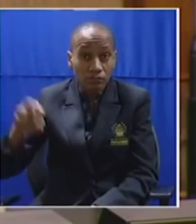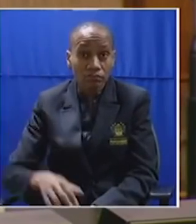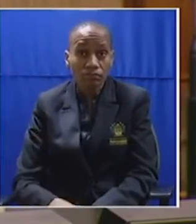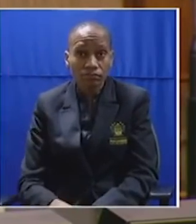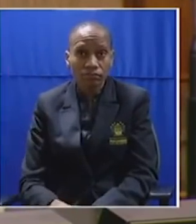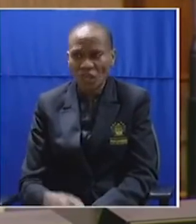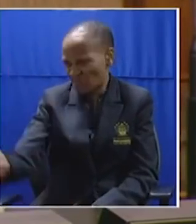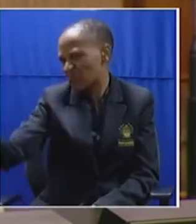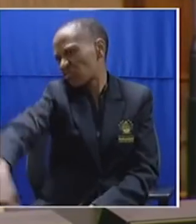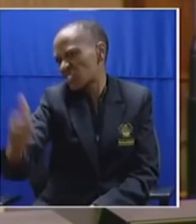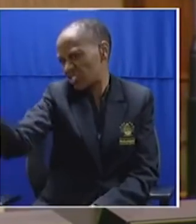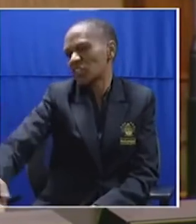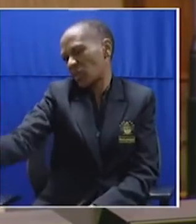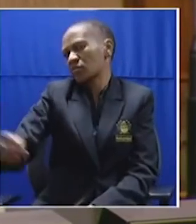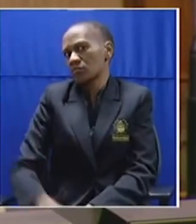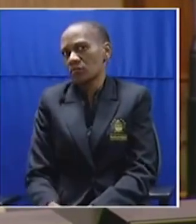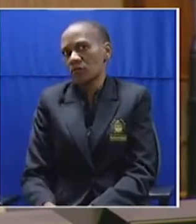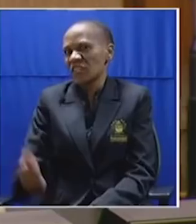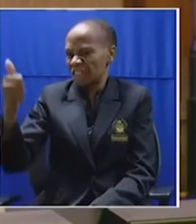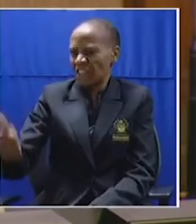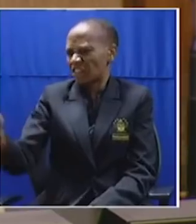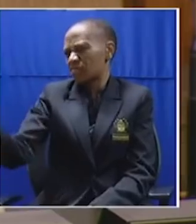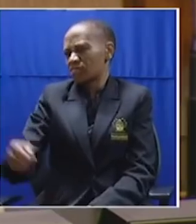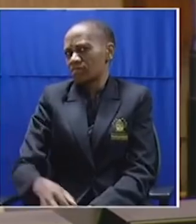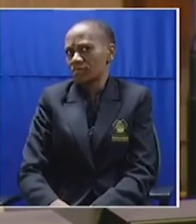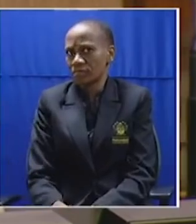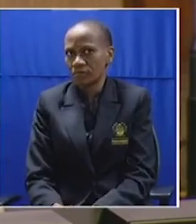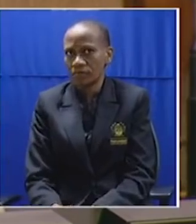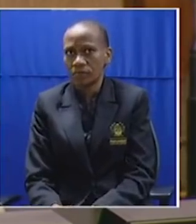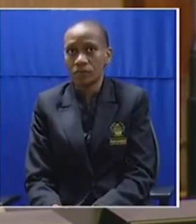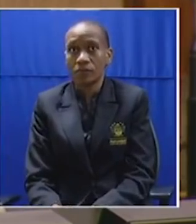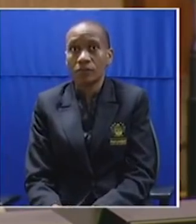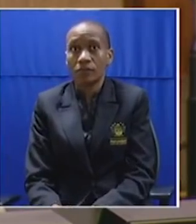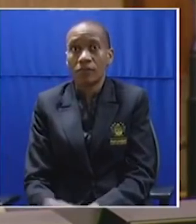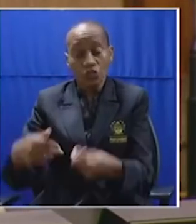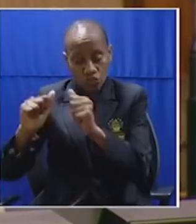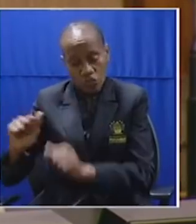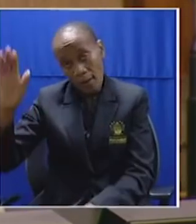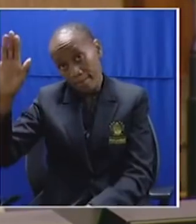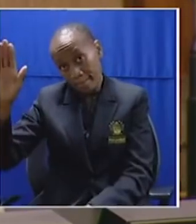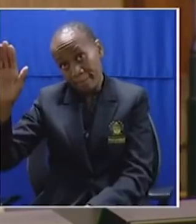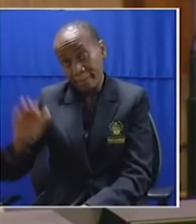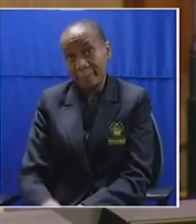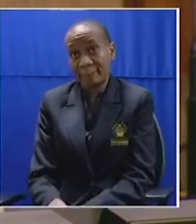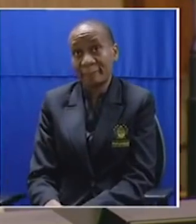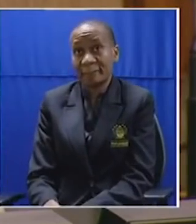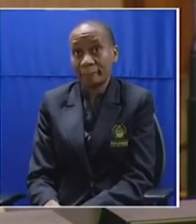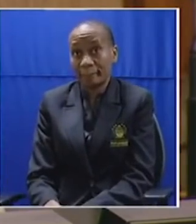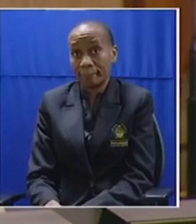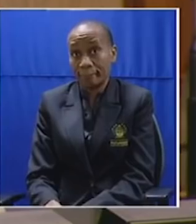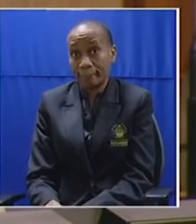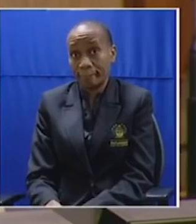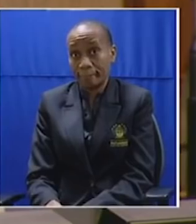your point of order? Sit down. Order. Sit down. Honorable. Sit down. Honorable Makaula.